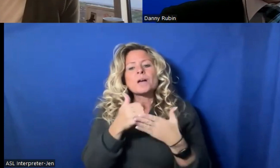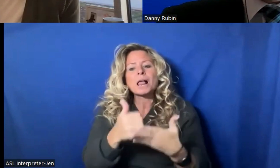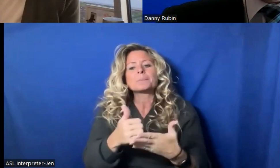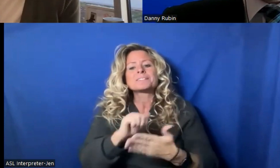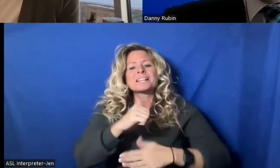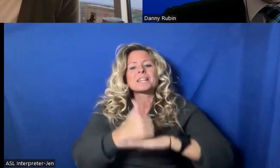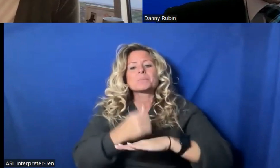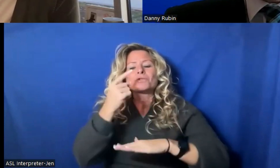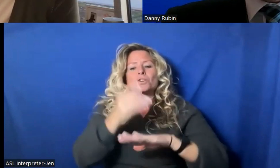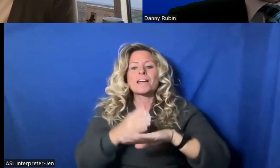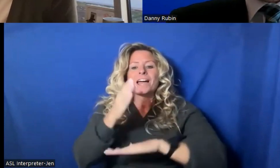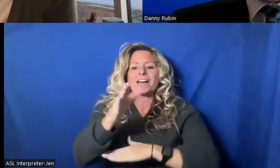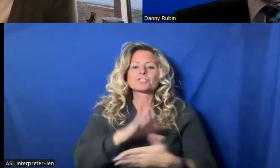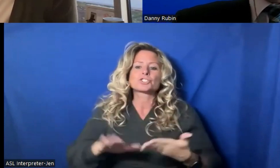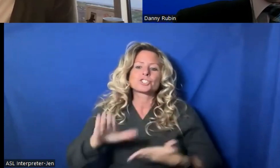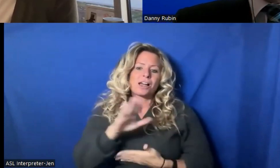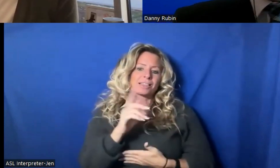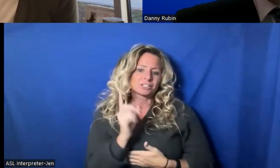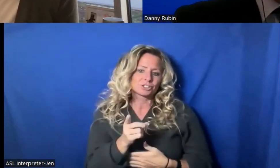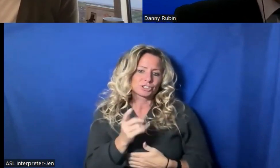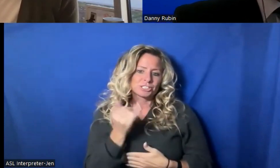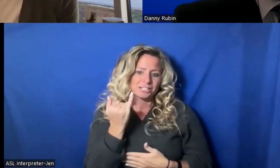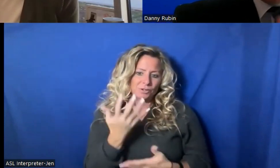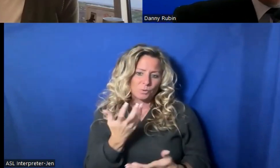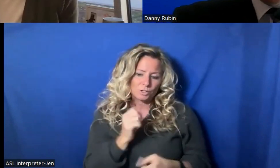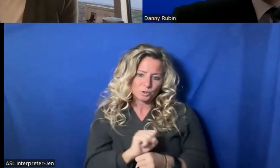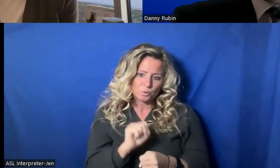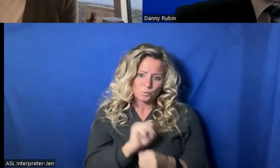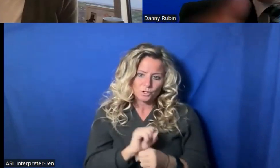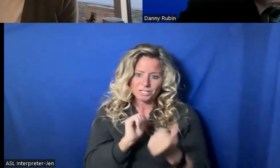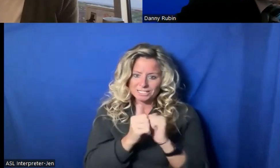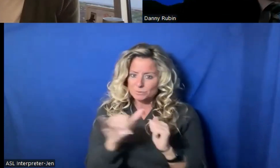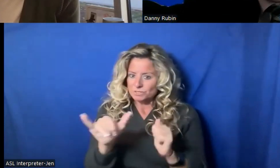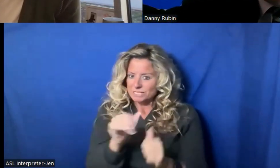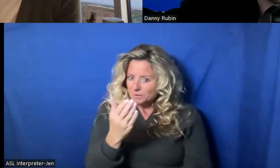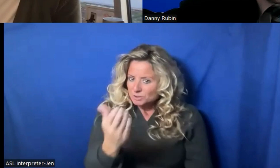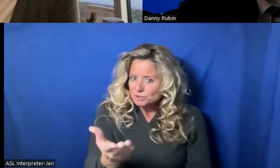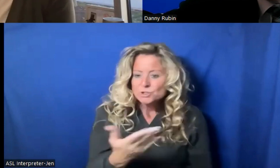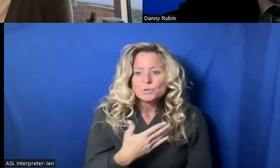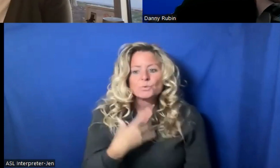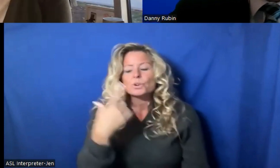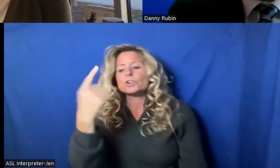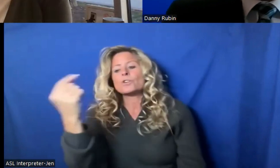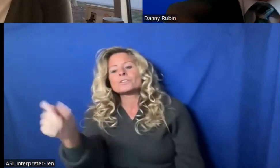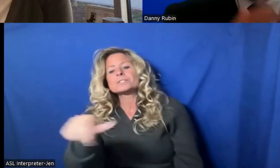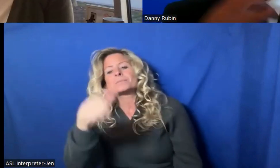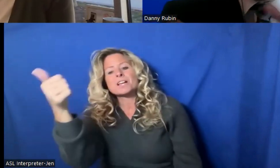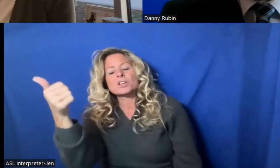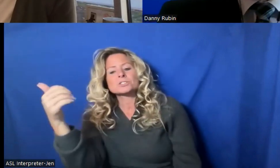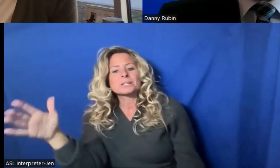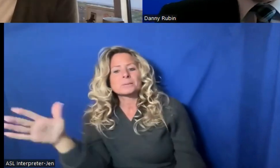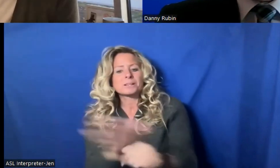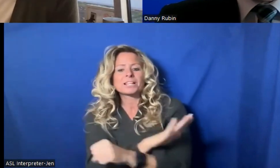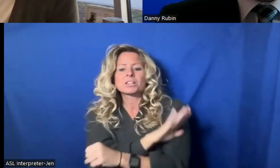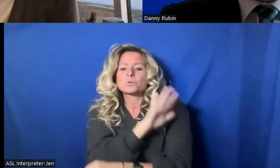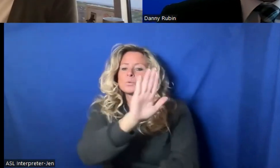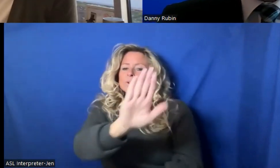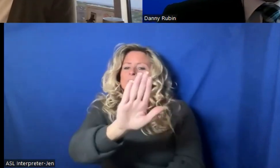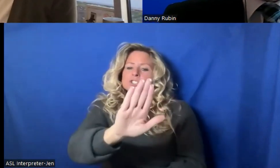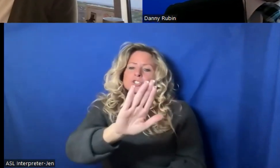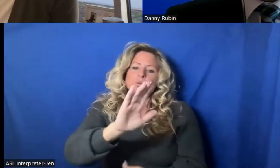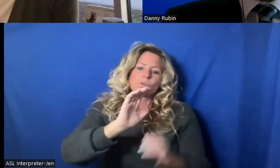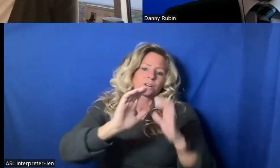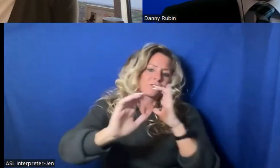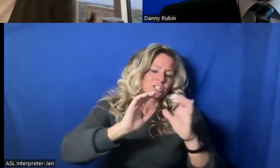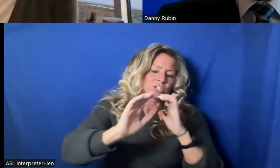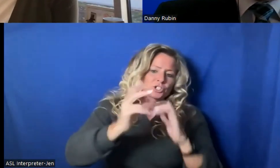after college? If they want to work in sports like you did or Yeah. go something else entirely, like, what does that conversation